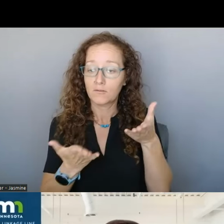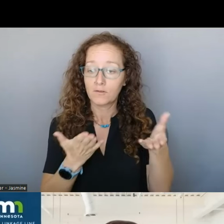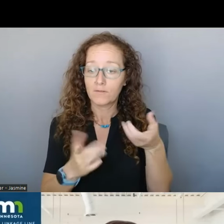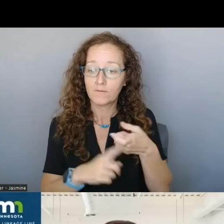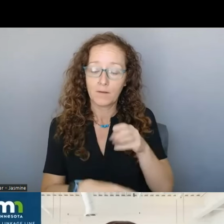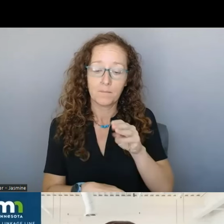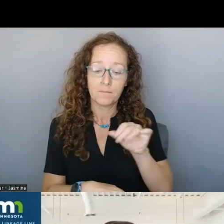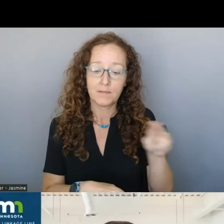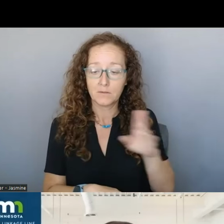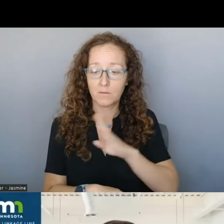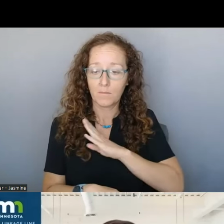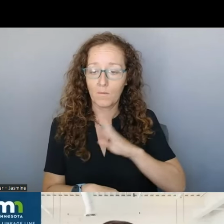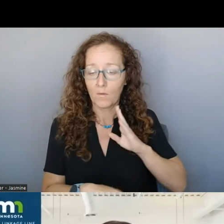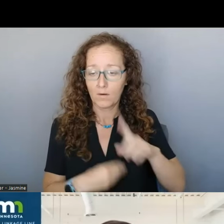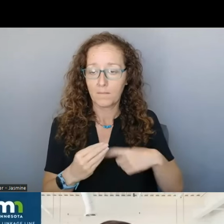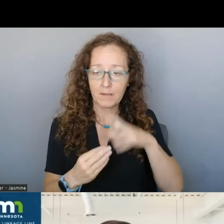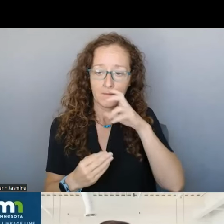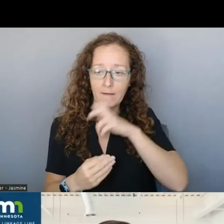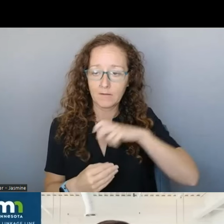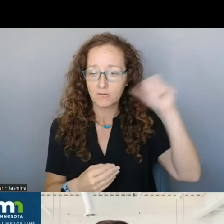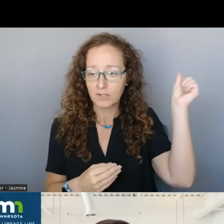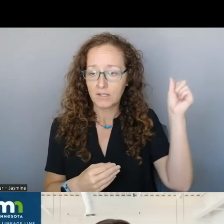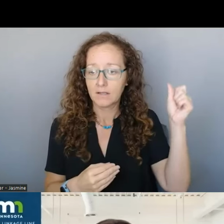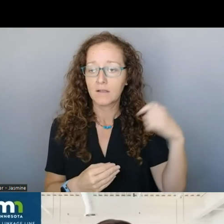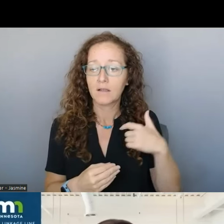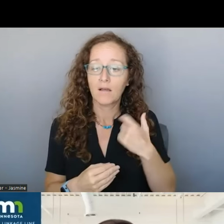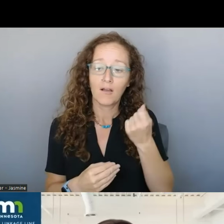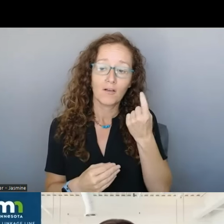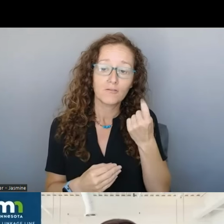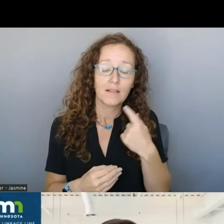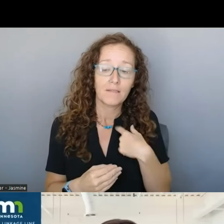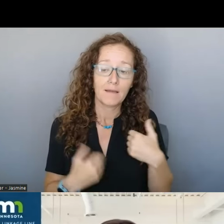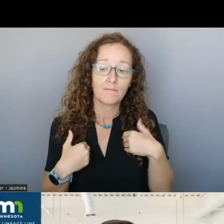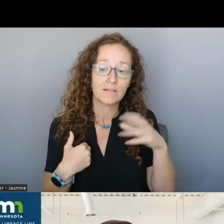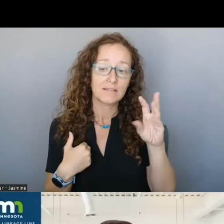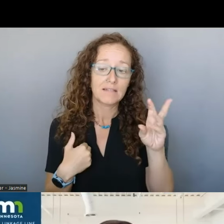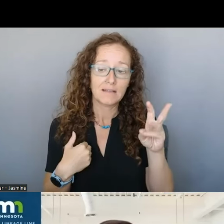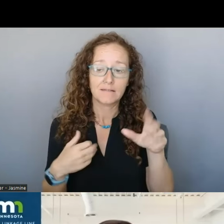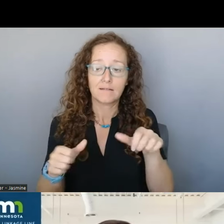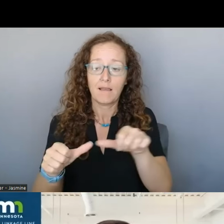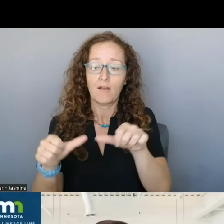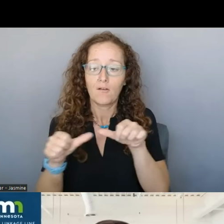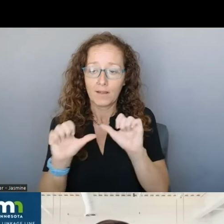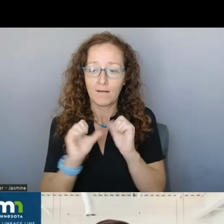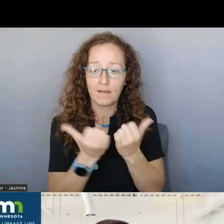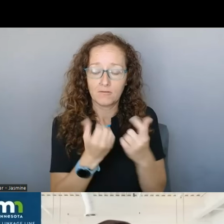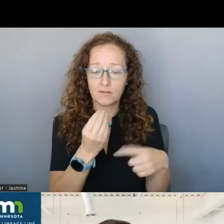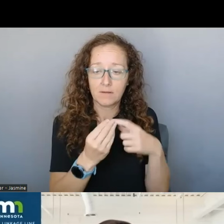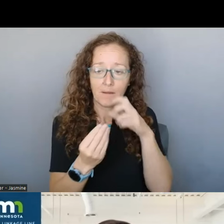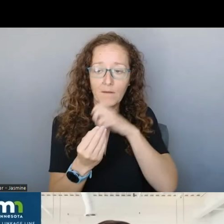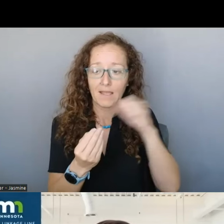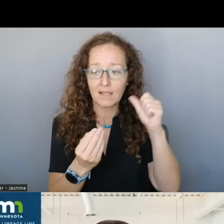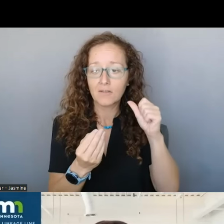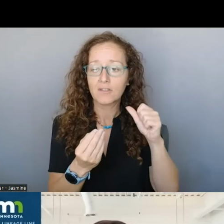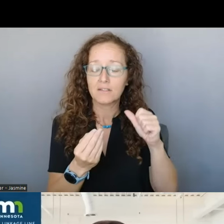are housed within the 6 area agencies on aging that covers the whole state of Minnesota, all throughout 87